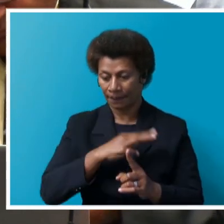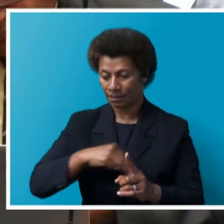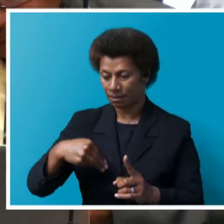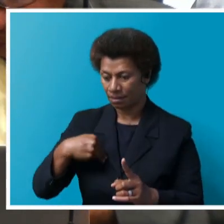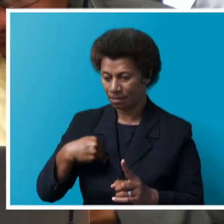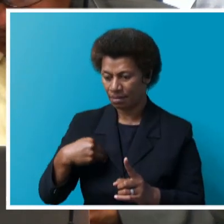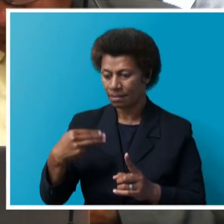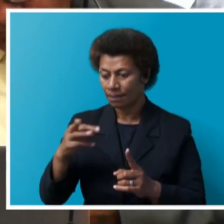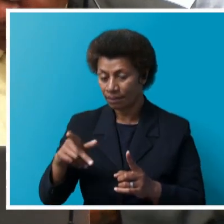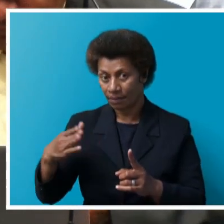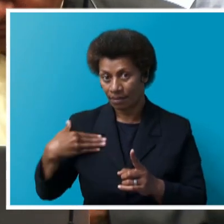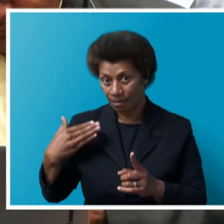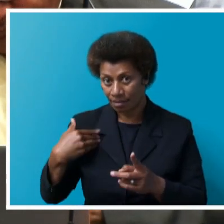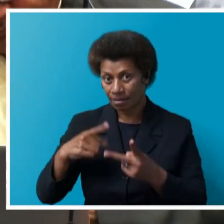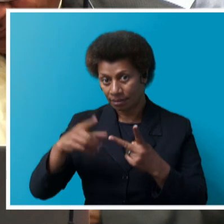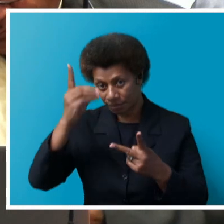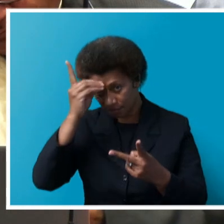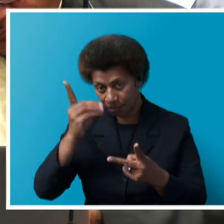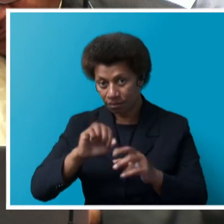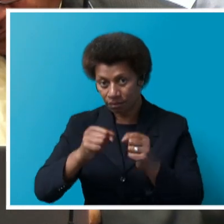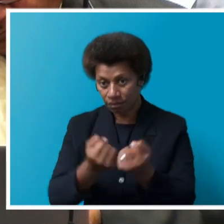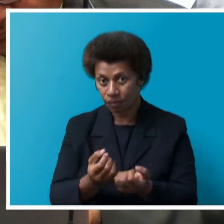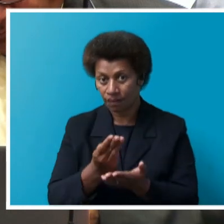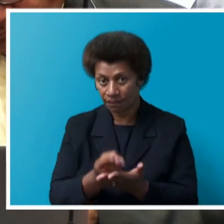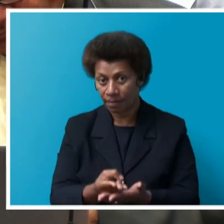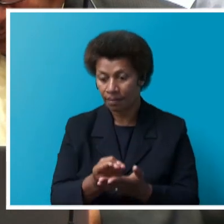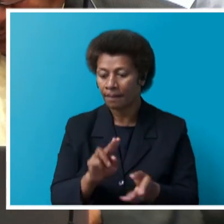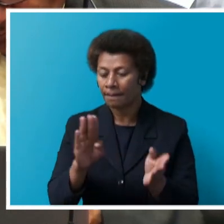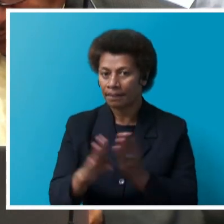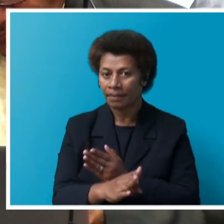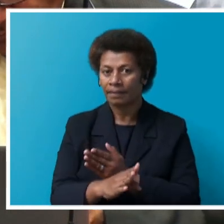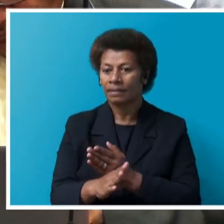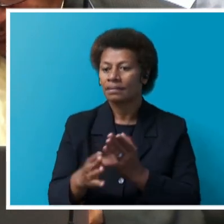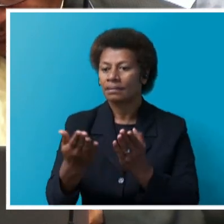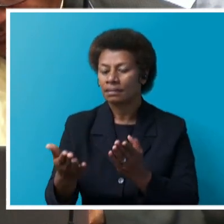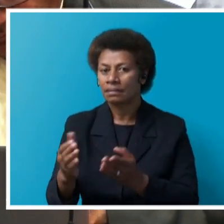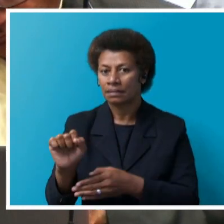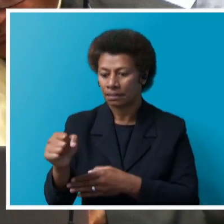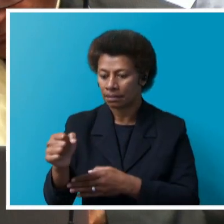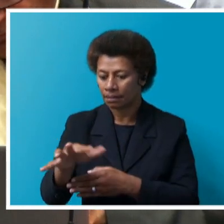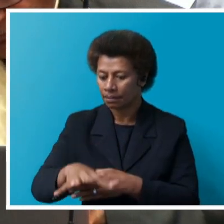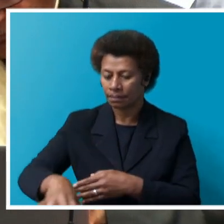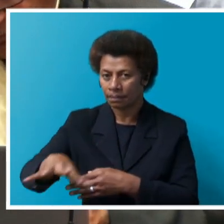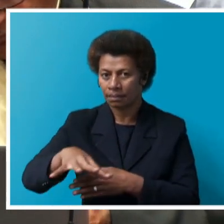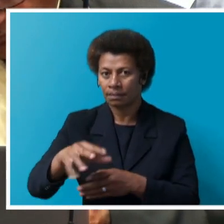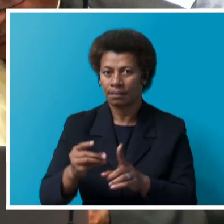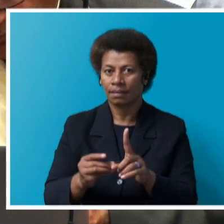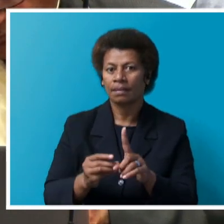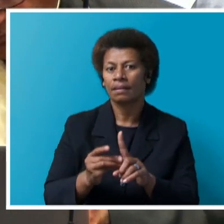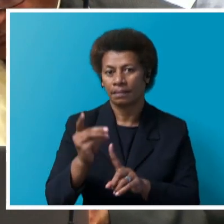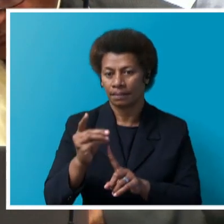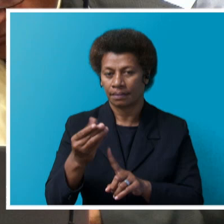to health, education, social welfare, or private sector development. In 2025, the Ministry is tasked to increase those